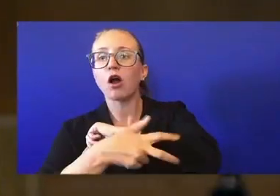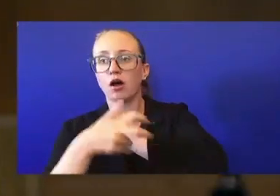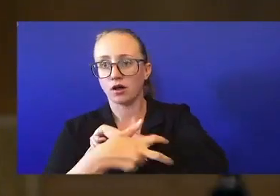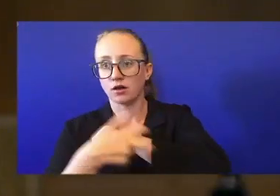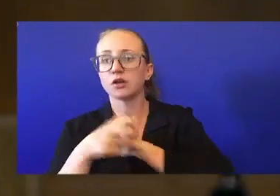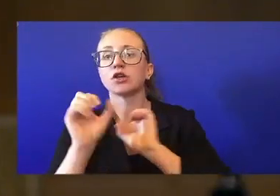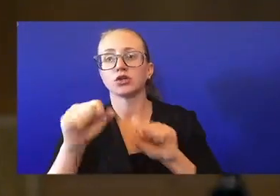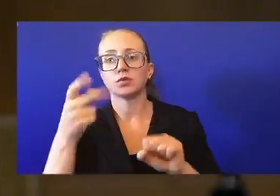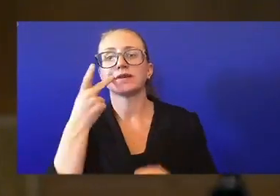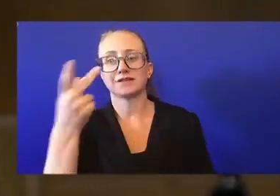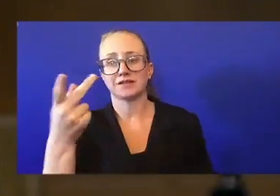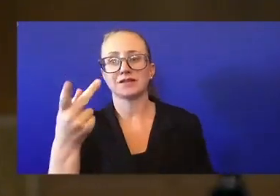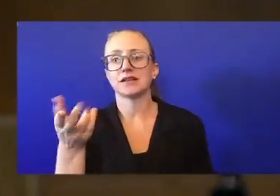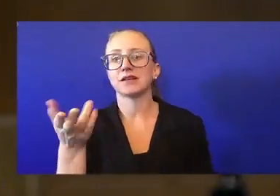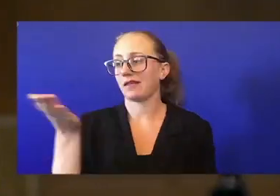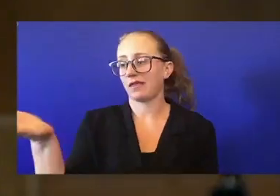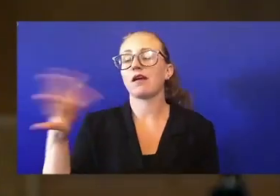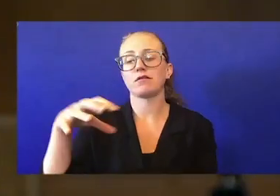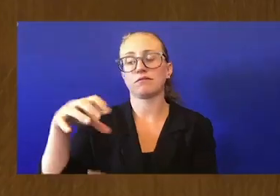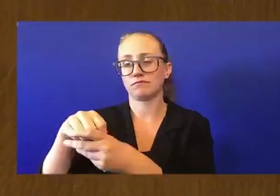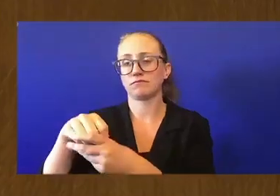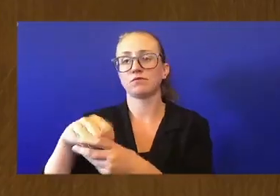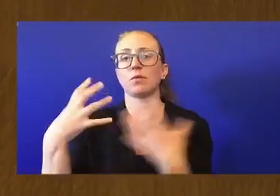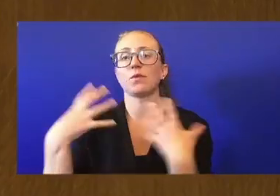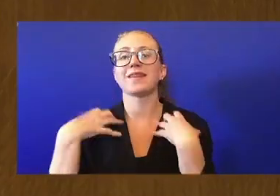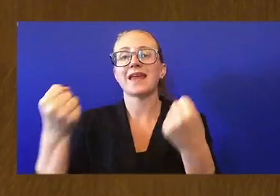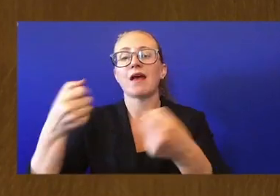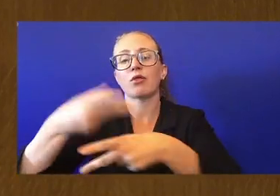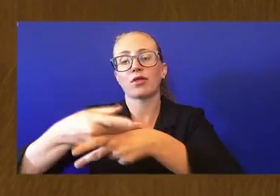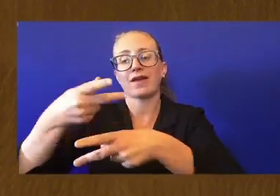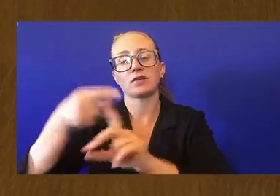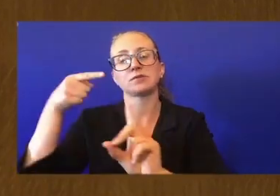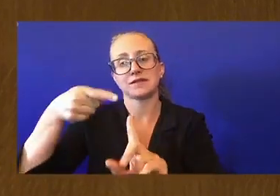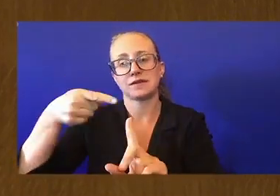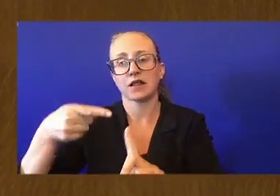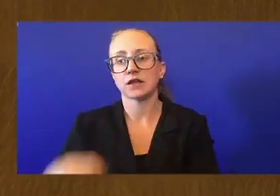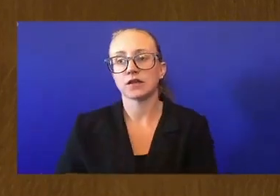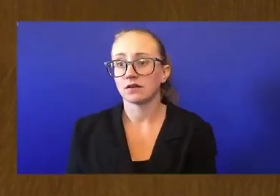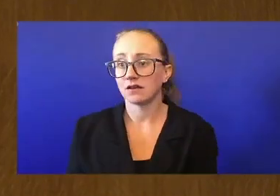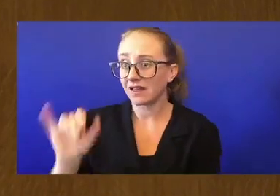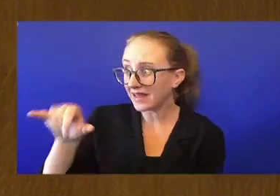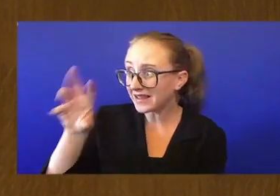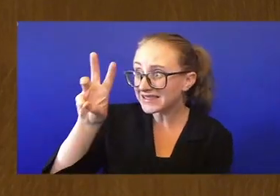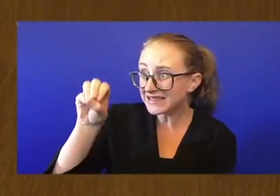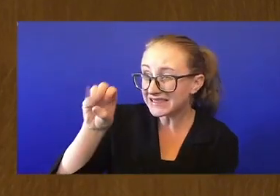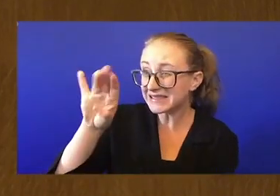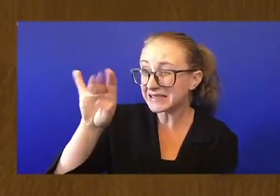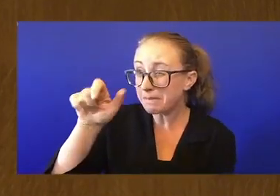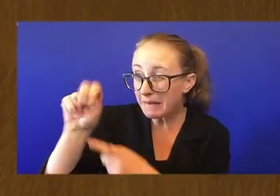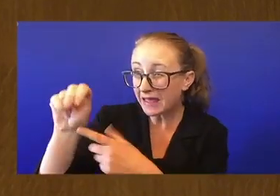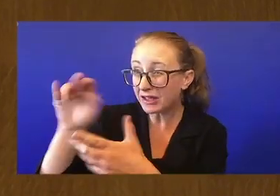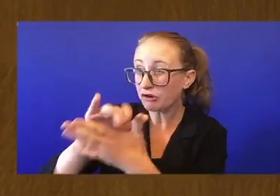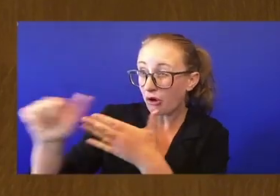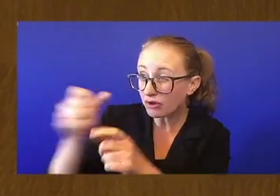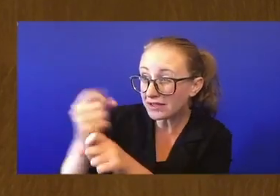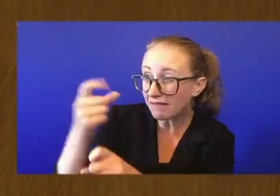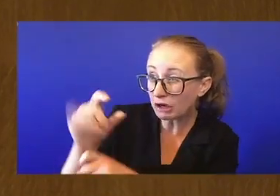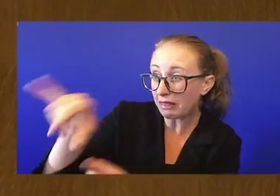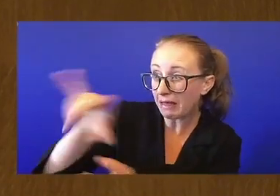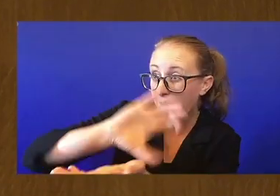application of healthcare in general. Yes. That amount, by the way, is $60 billion a year, Oh, yeah.